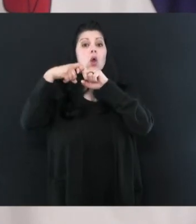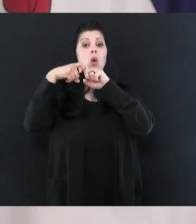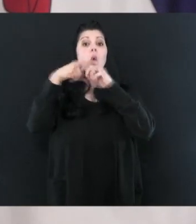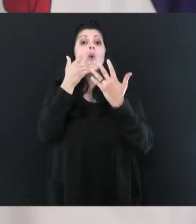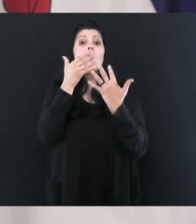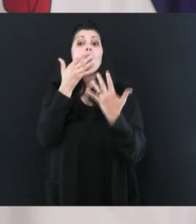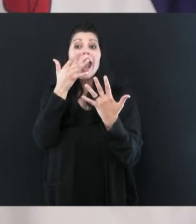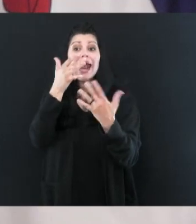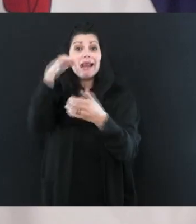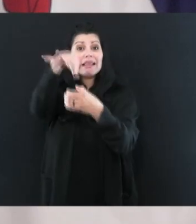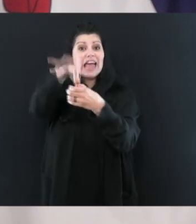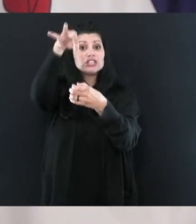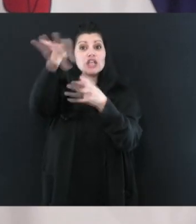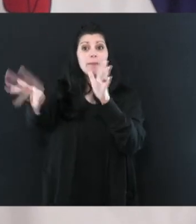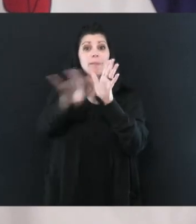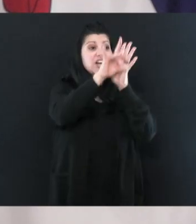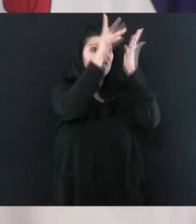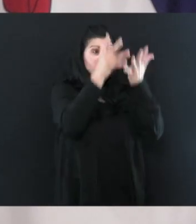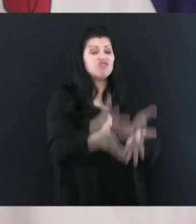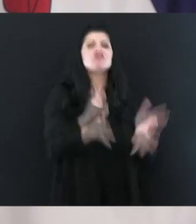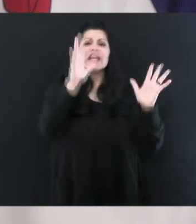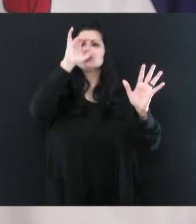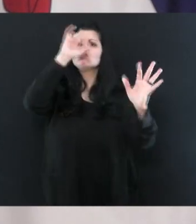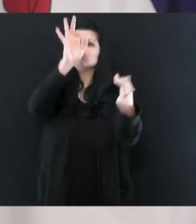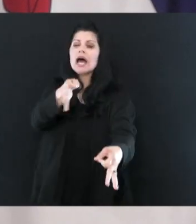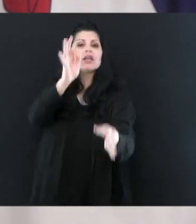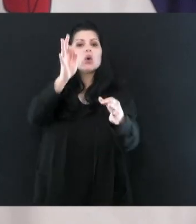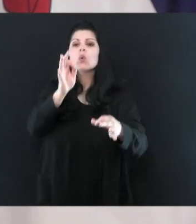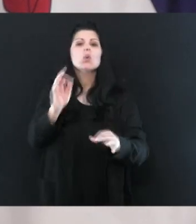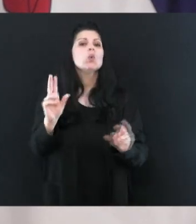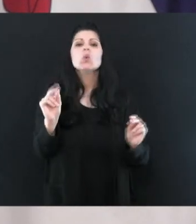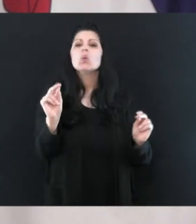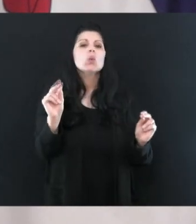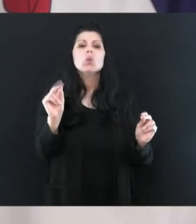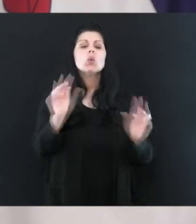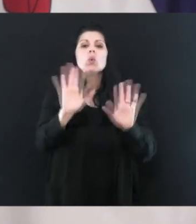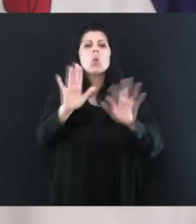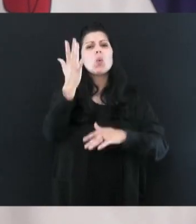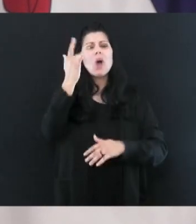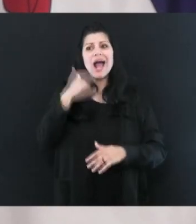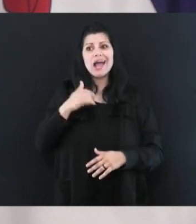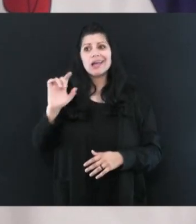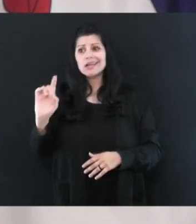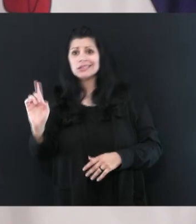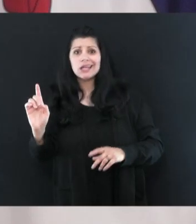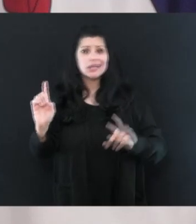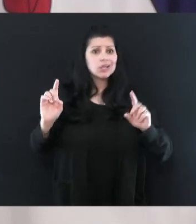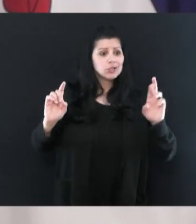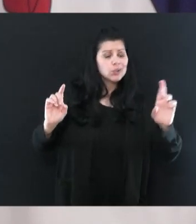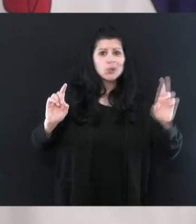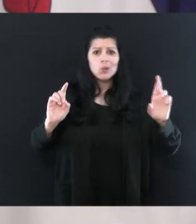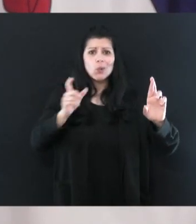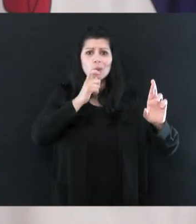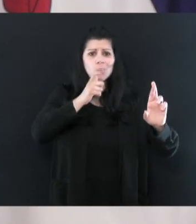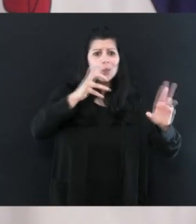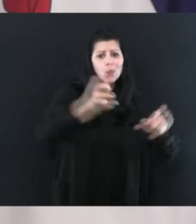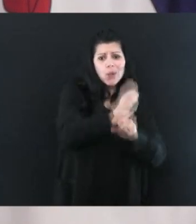Because after the election, one side's going to win, one side's going to lose. And whatever side loses, it's